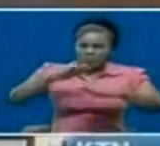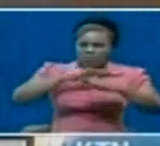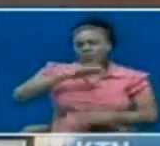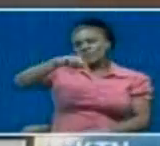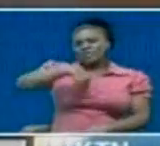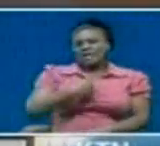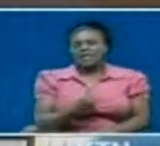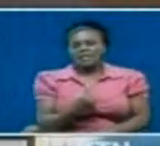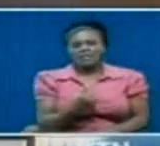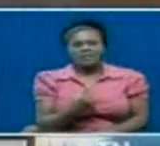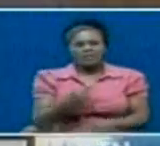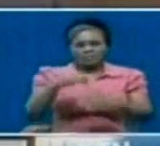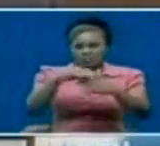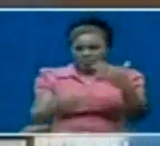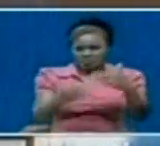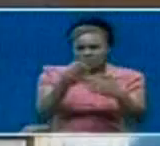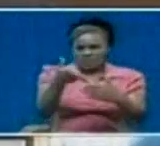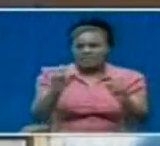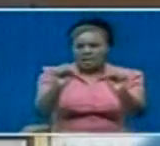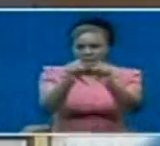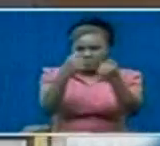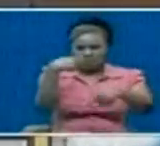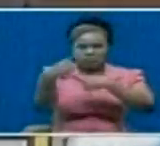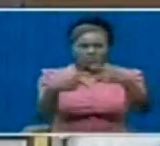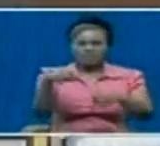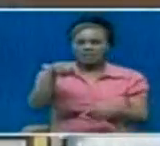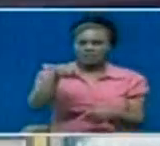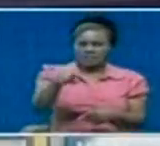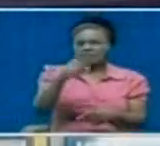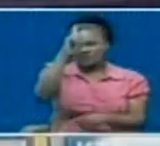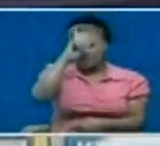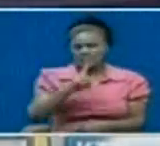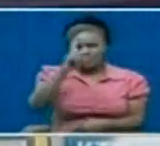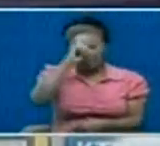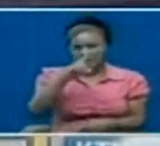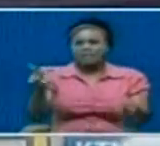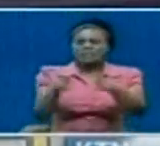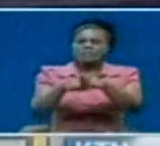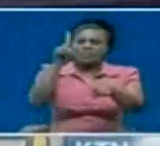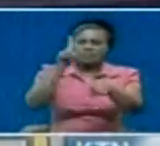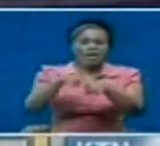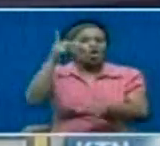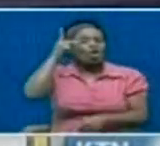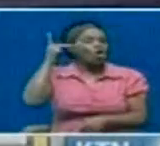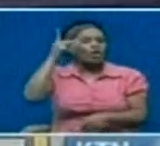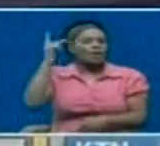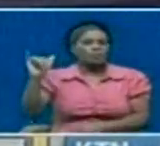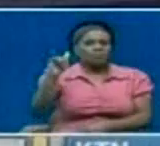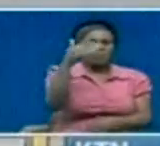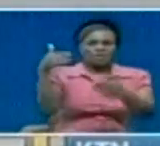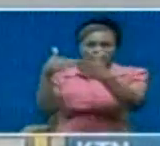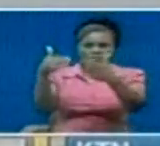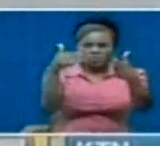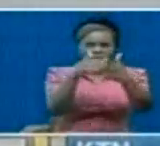the pre-boarding checks that are going on are actually serious. Meanwhile, the Korean airline says it will suspend all